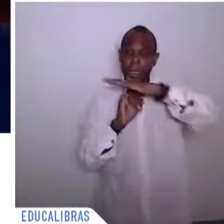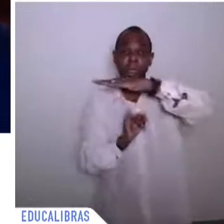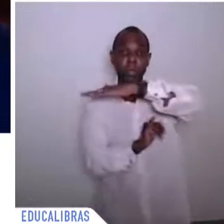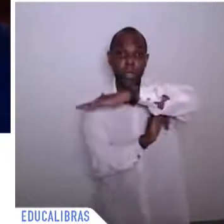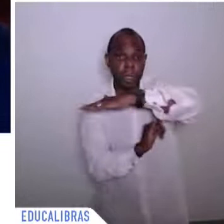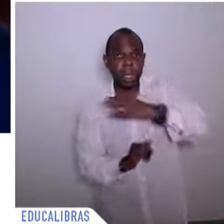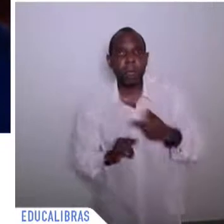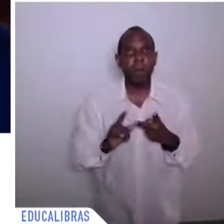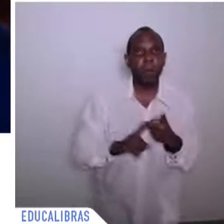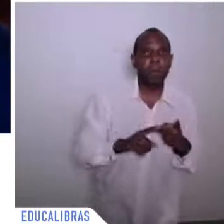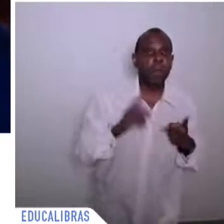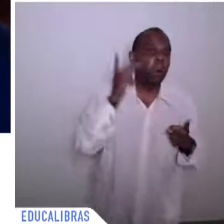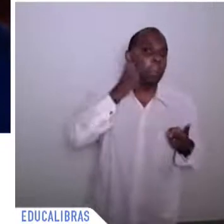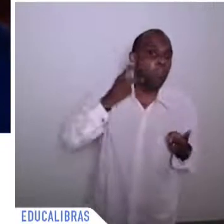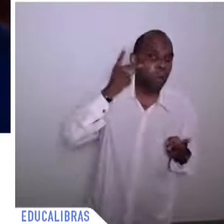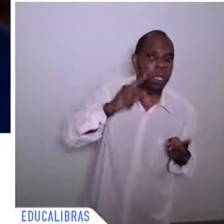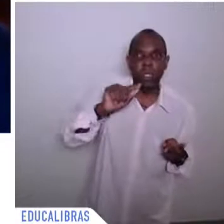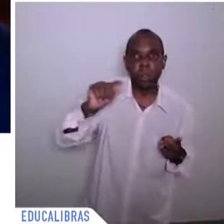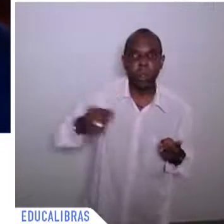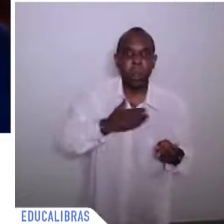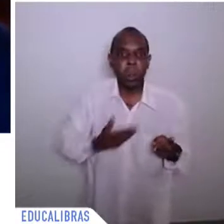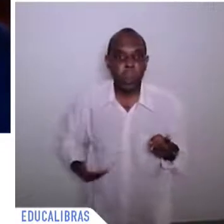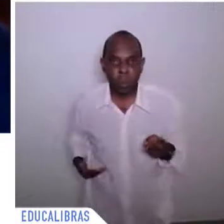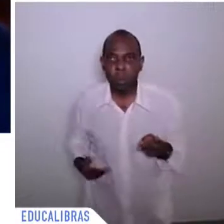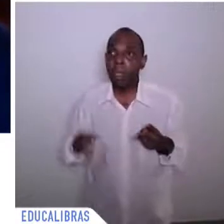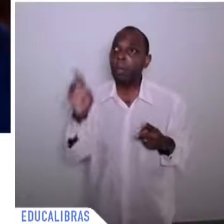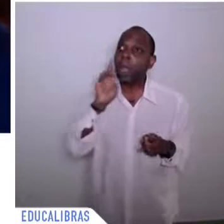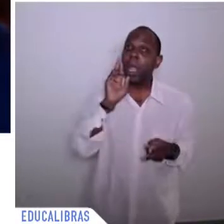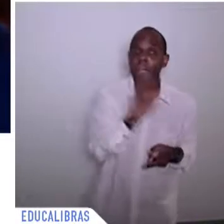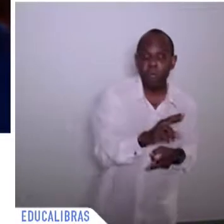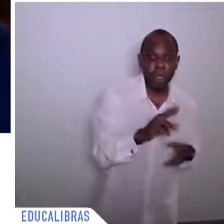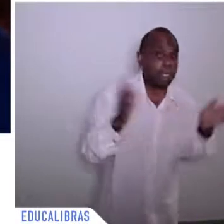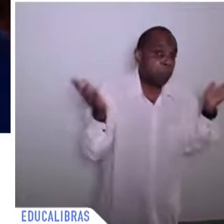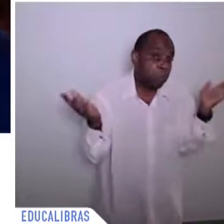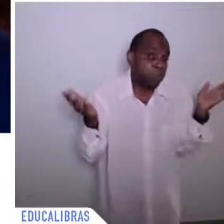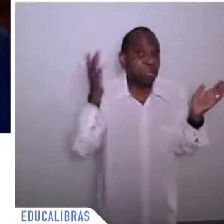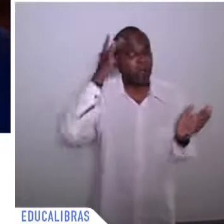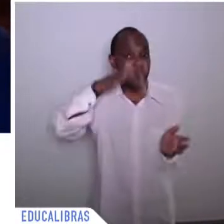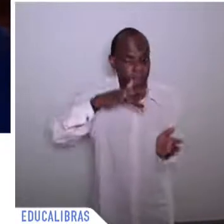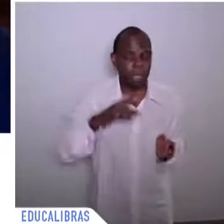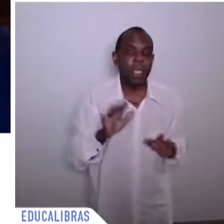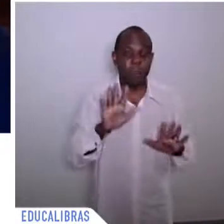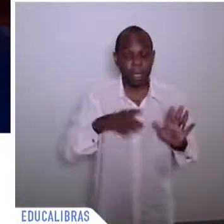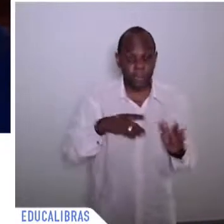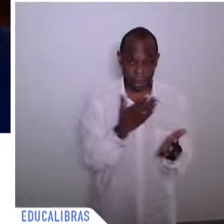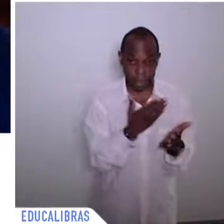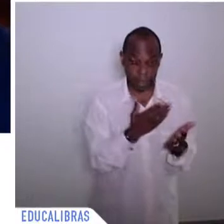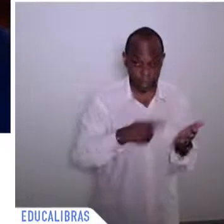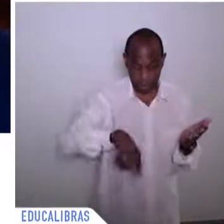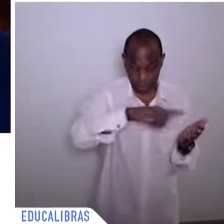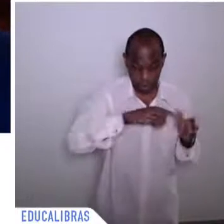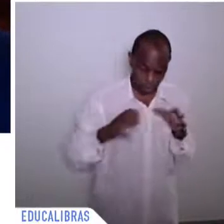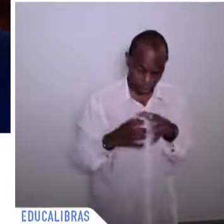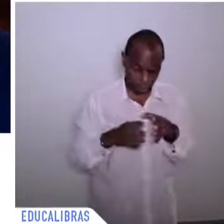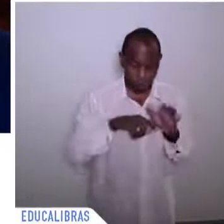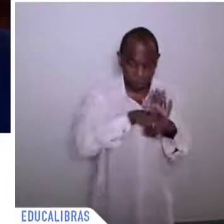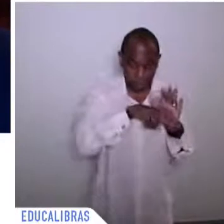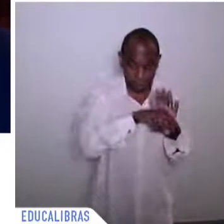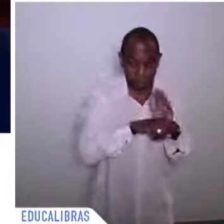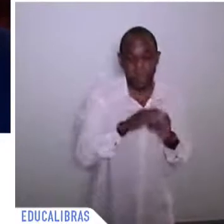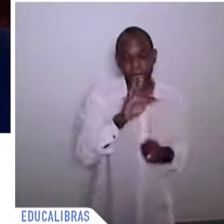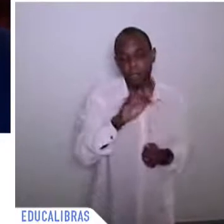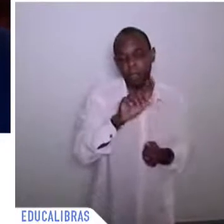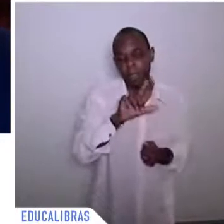the politicians going to respond? How are the institutions going to respond? That's the big question. So there's a recent research